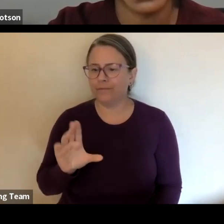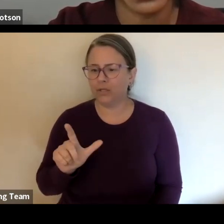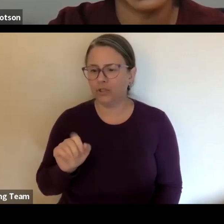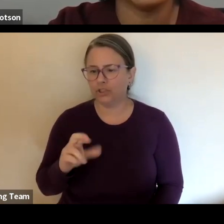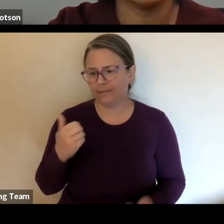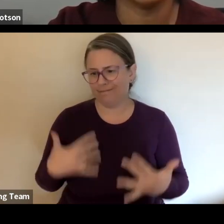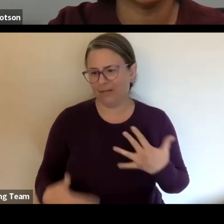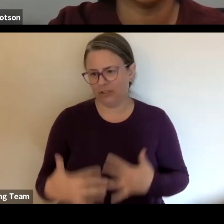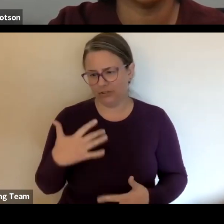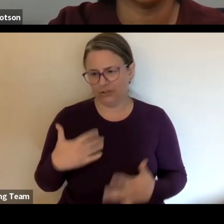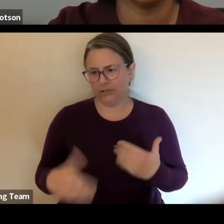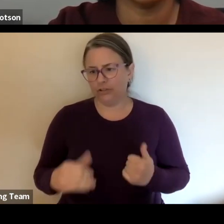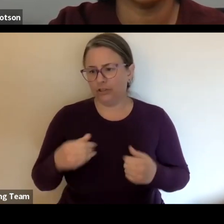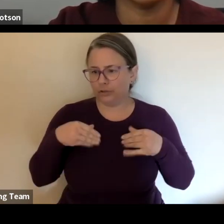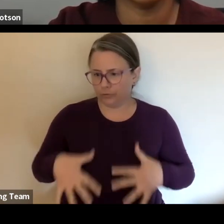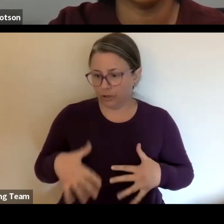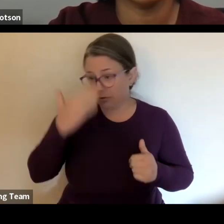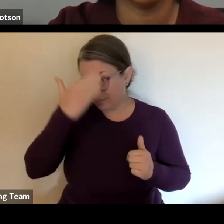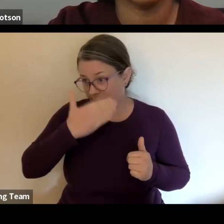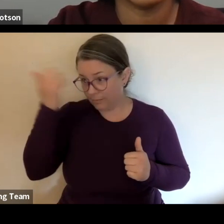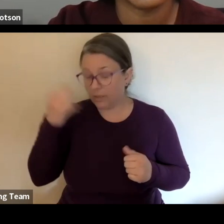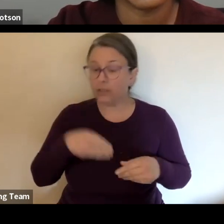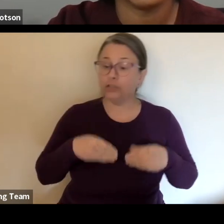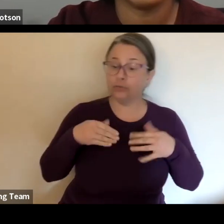depression and cardiovascular disease.